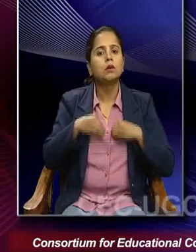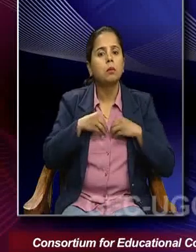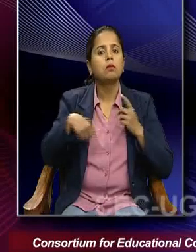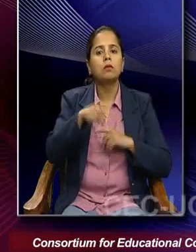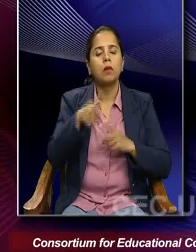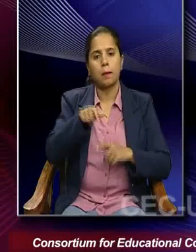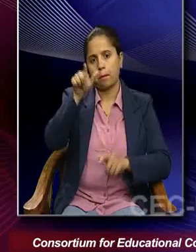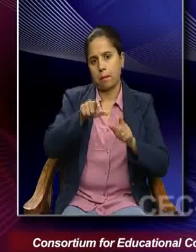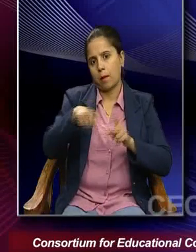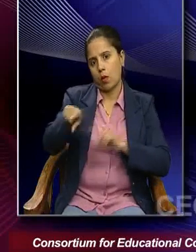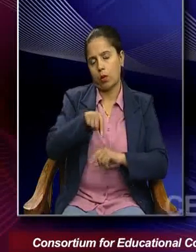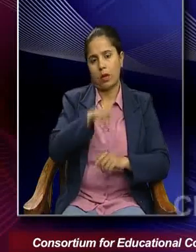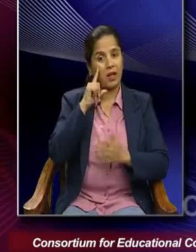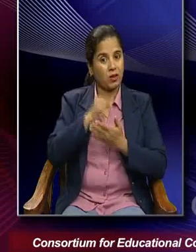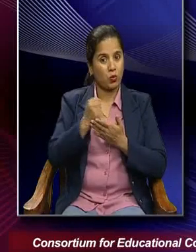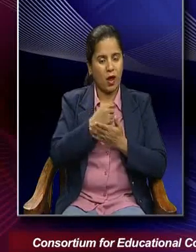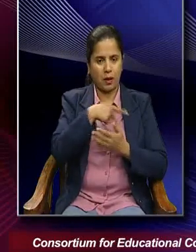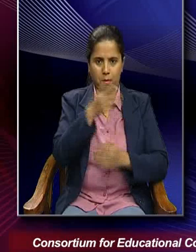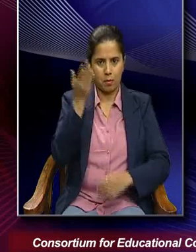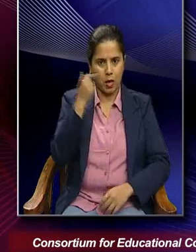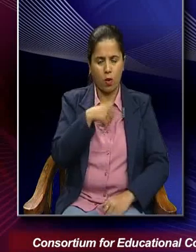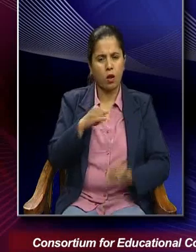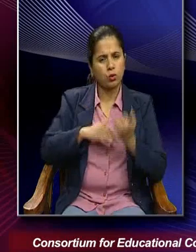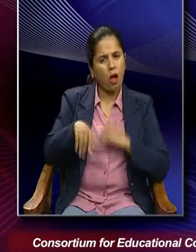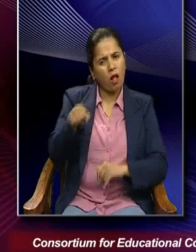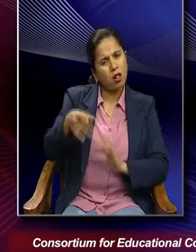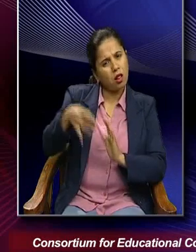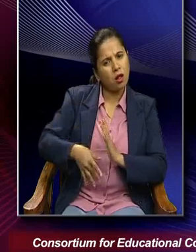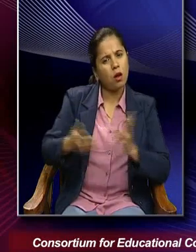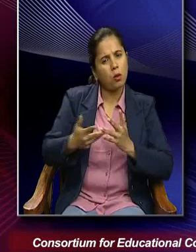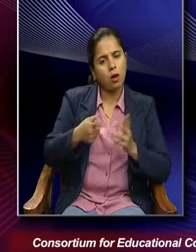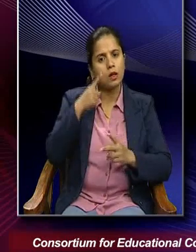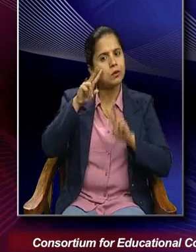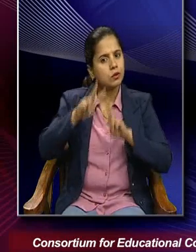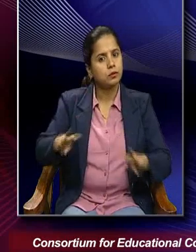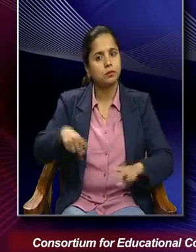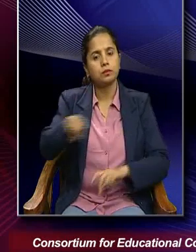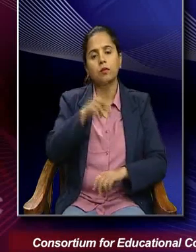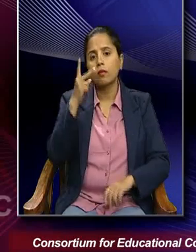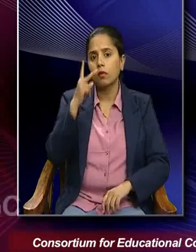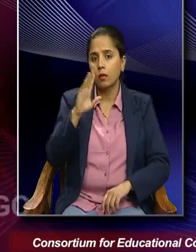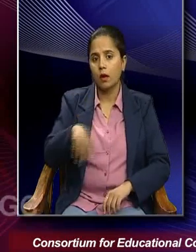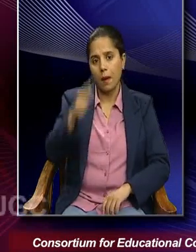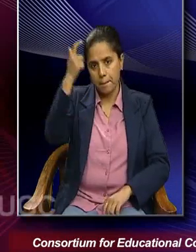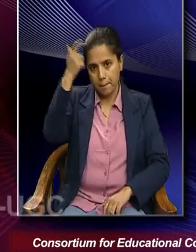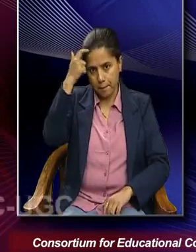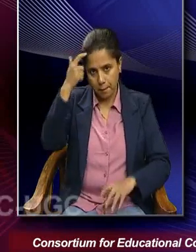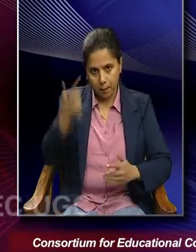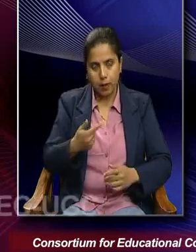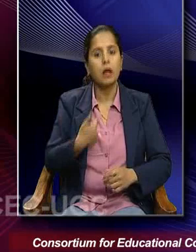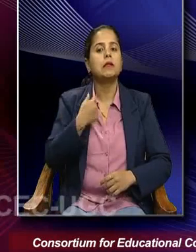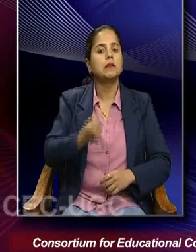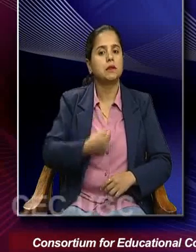So when he is trying to understand society, he is kind of considering mind,